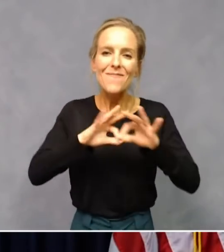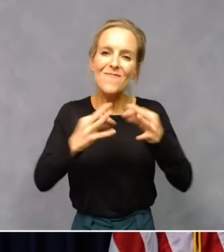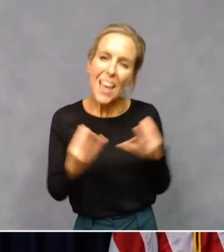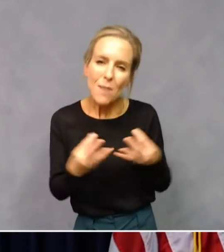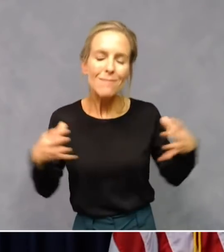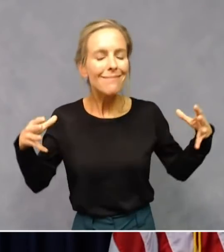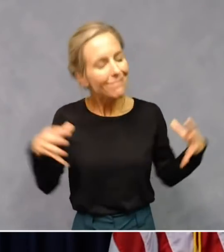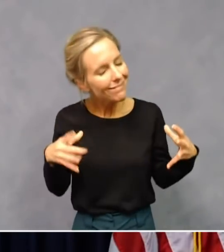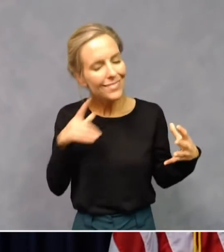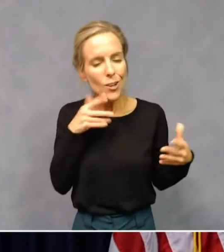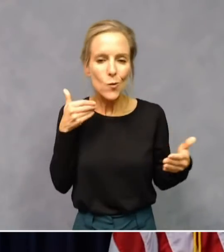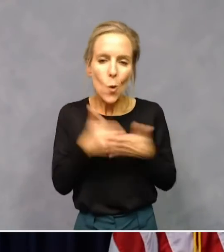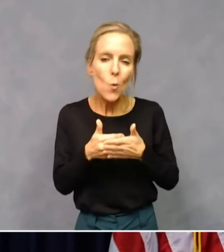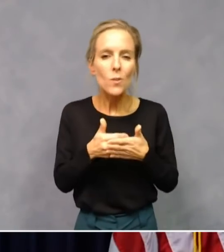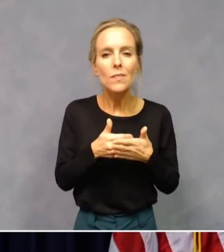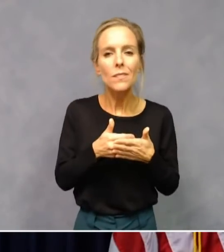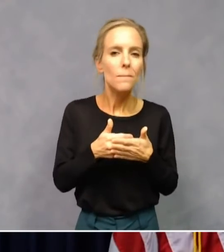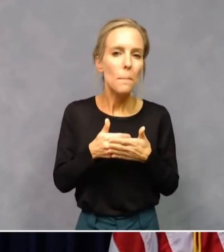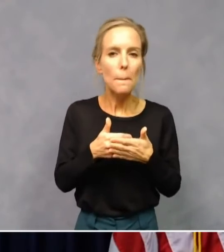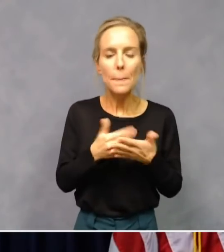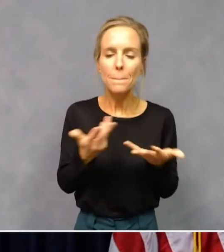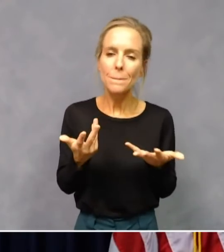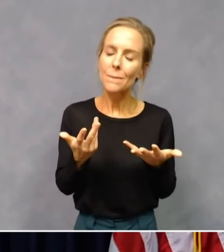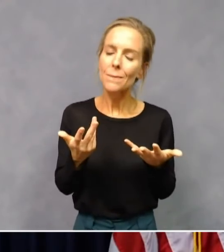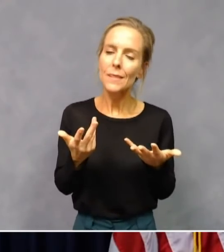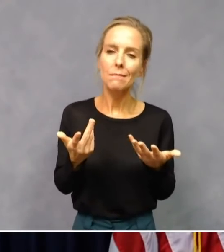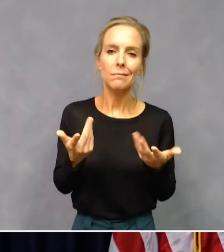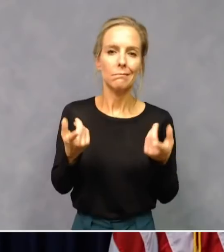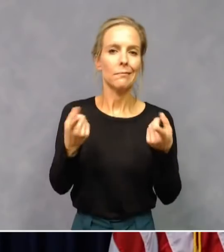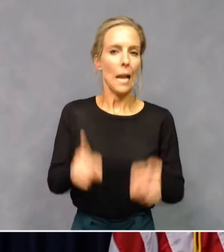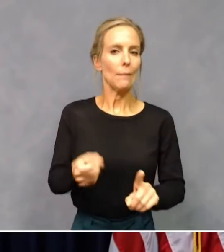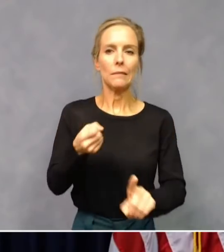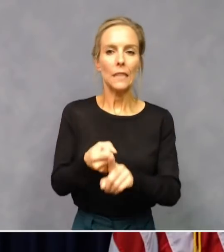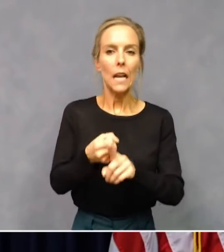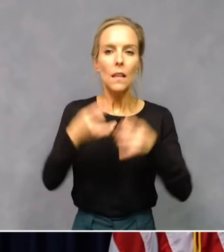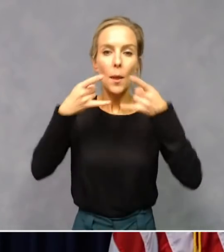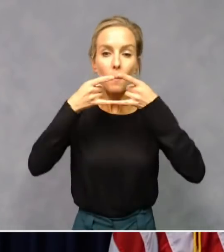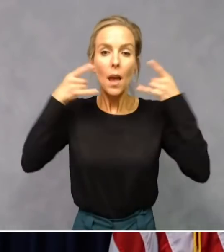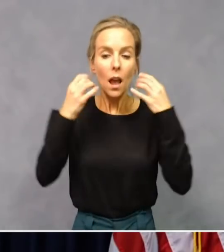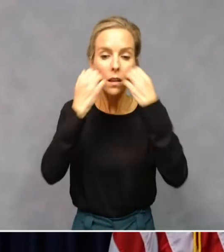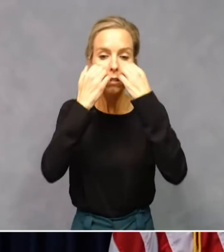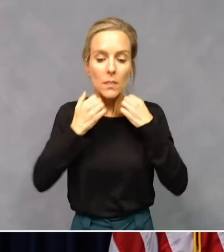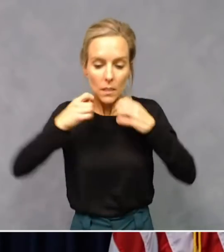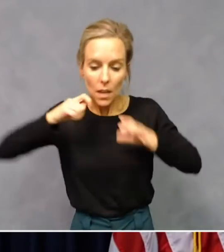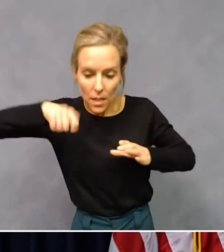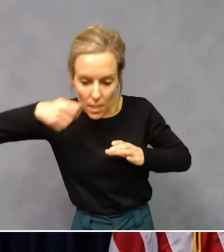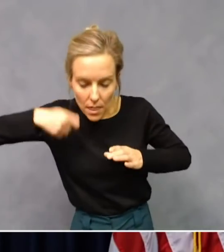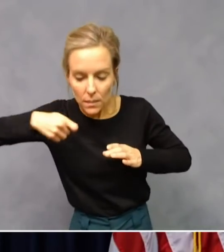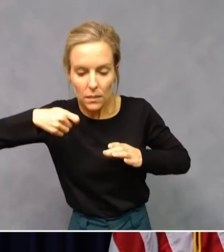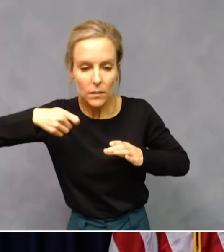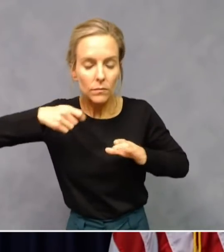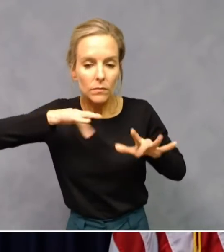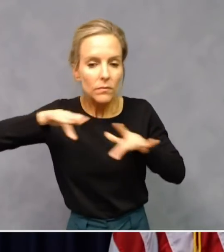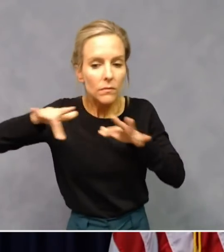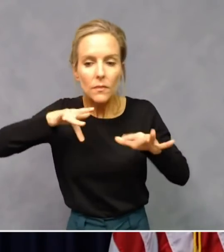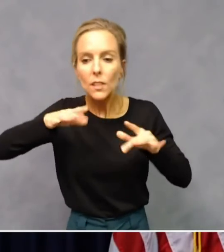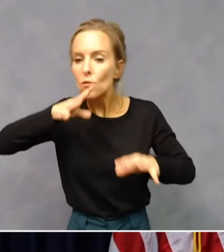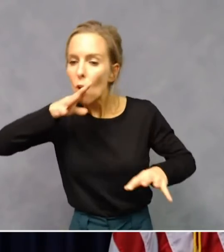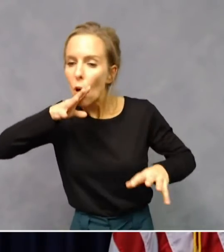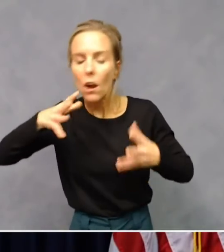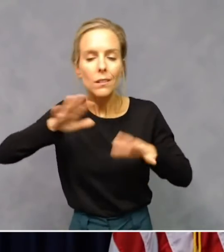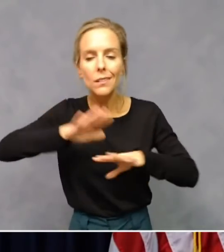close, that ultimately takes their masks off, eats, and does the other things. We do not want